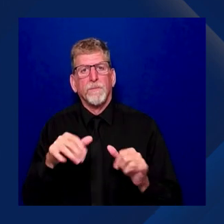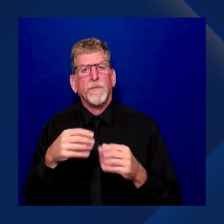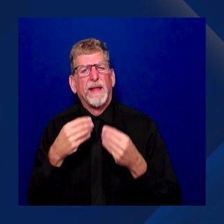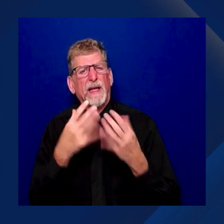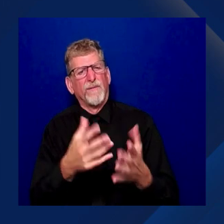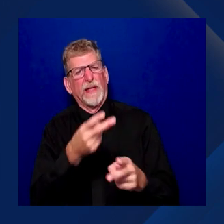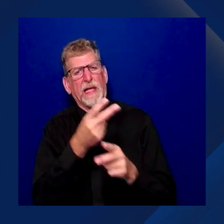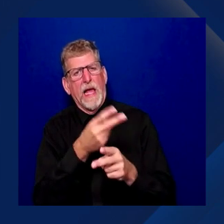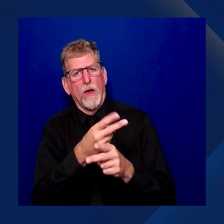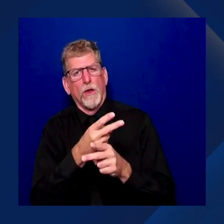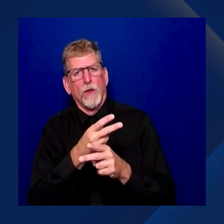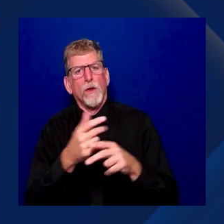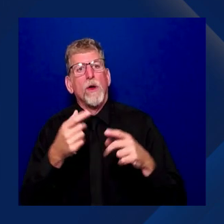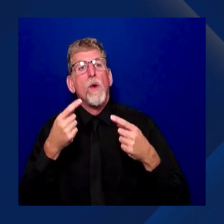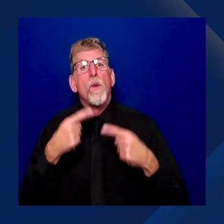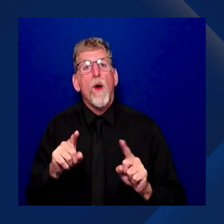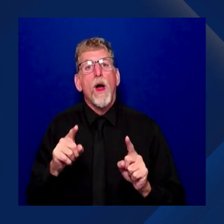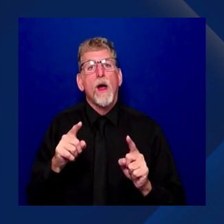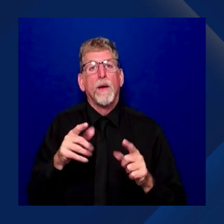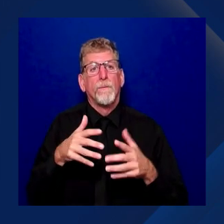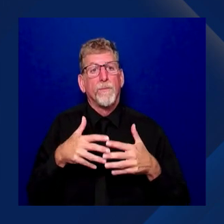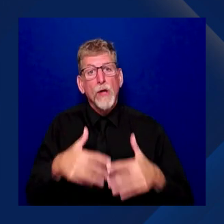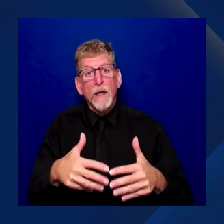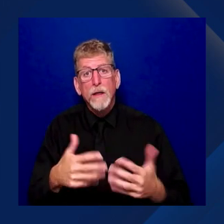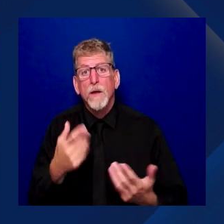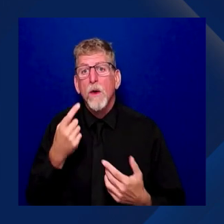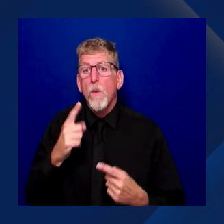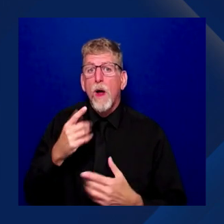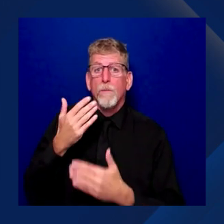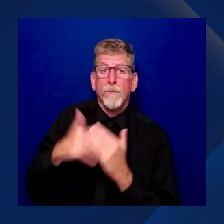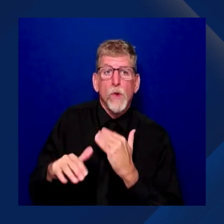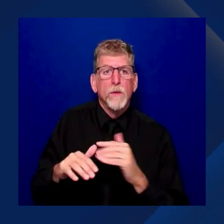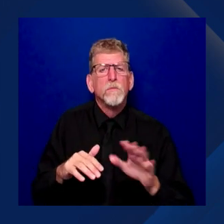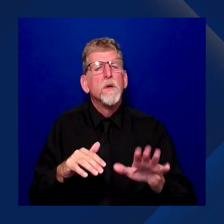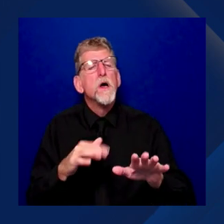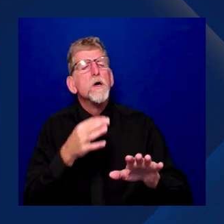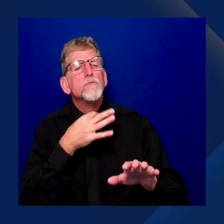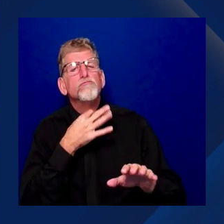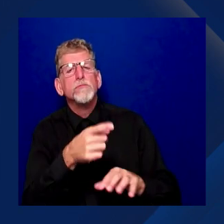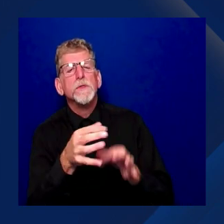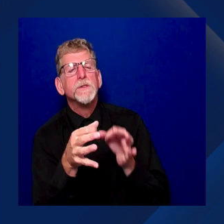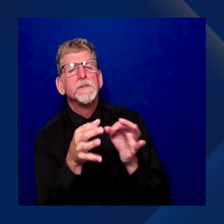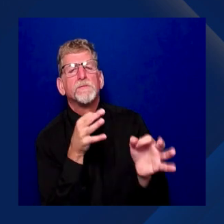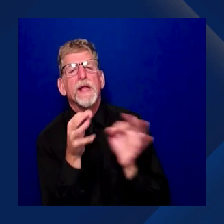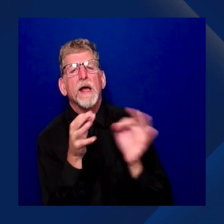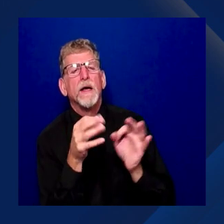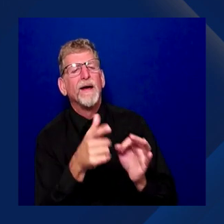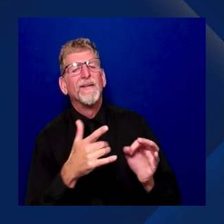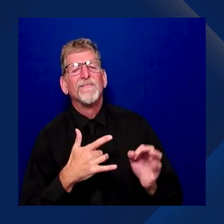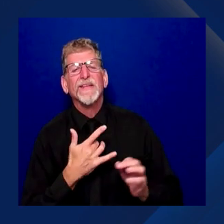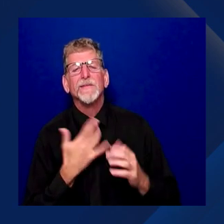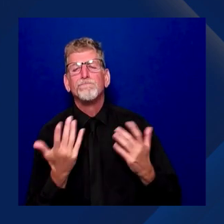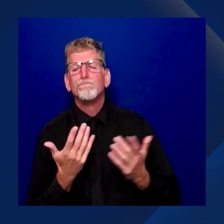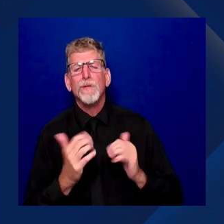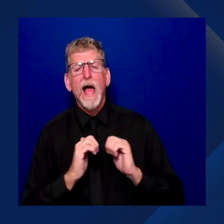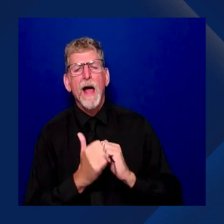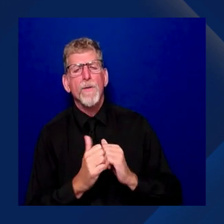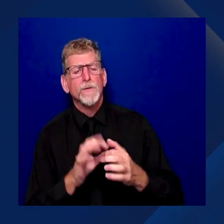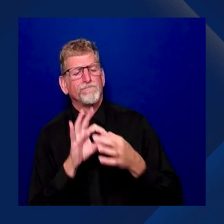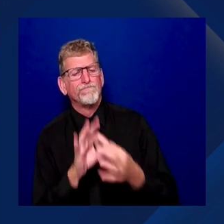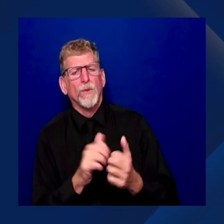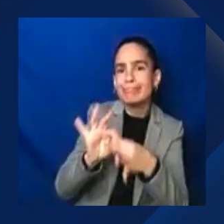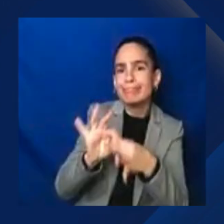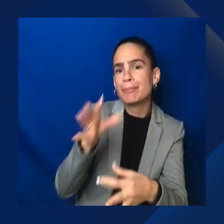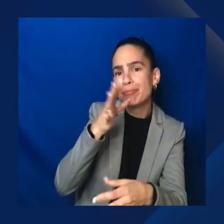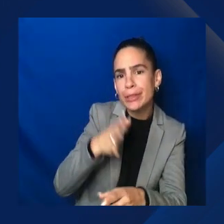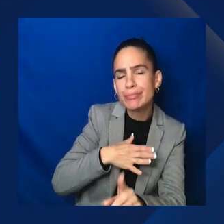also talk about the need for us to stay connected with these women, with their partners, with the parents of the child who